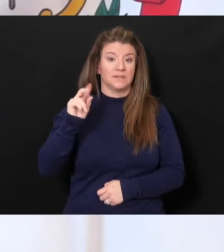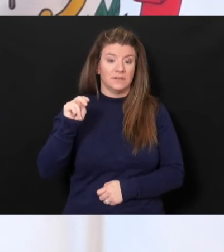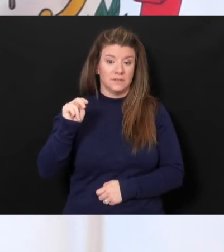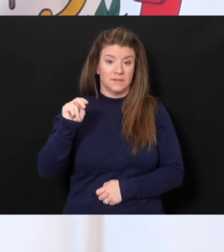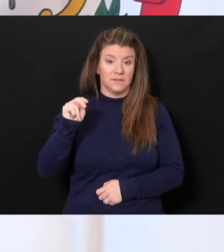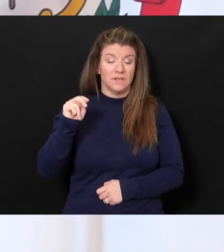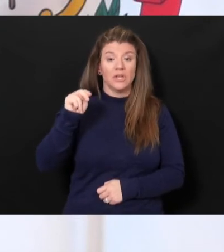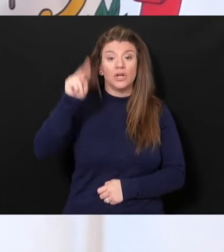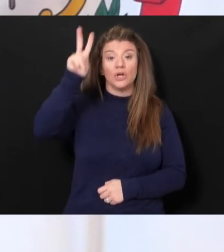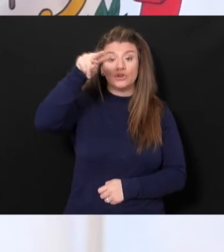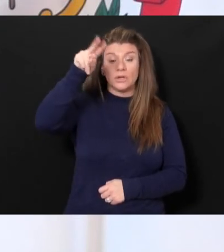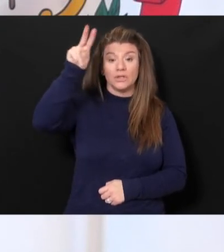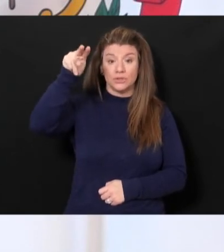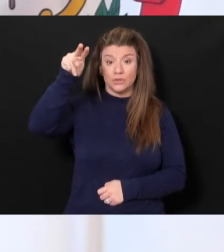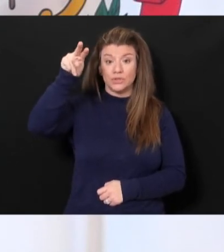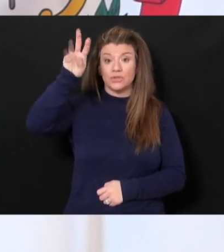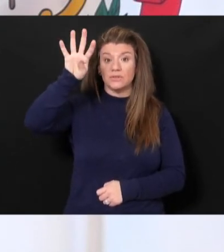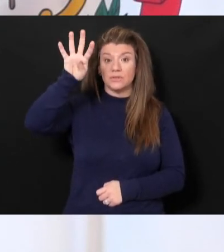Our